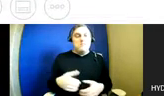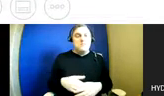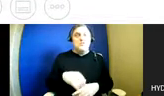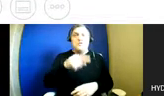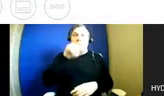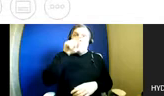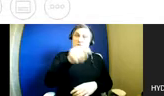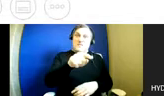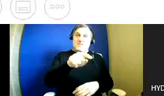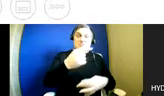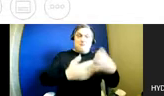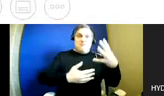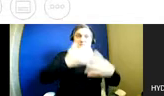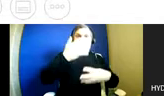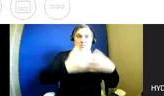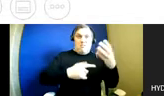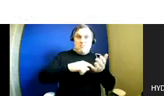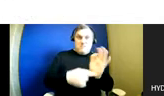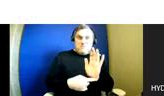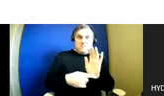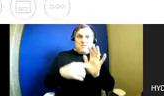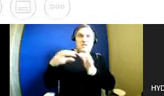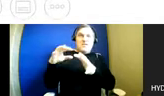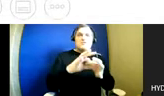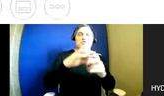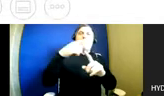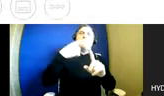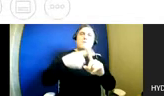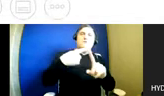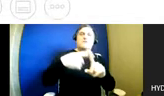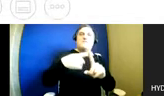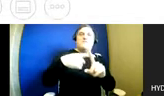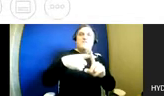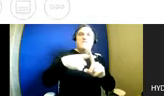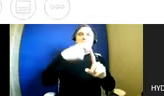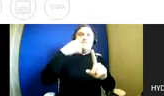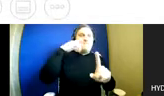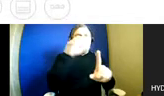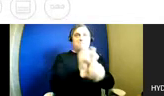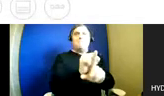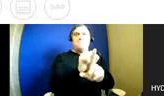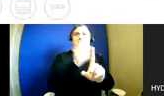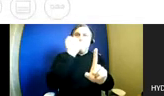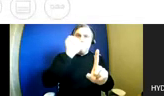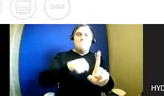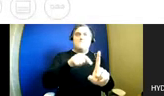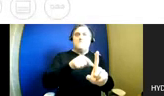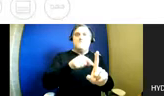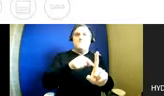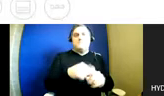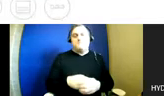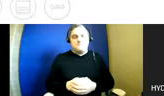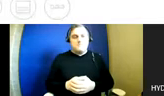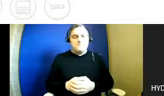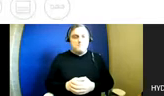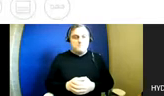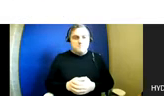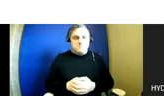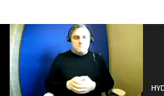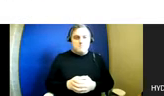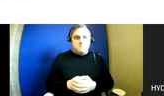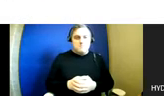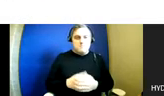on positive tests, but there's some complexities to that, which is always worth remembering. So I'll pass